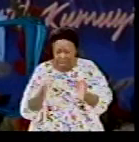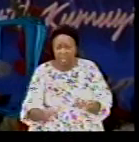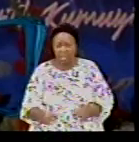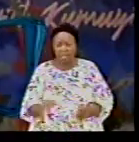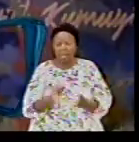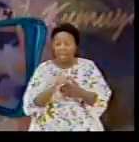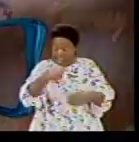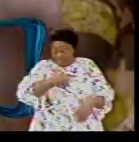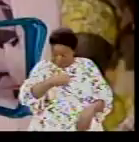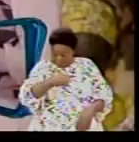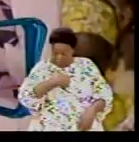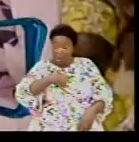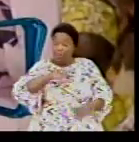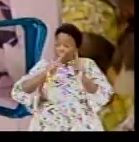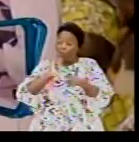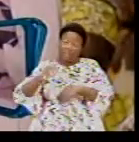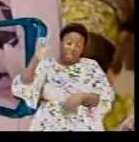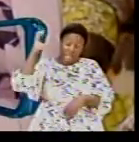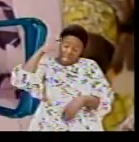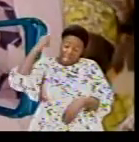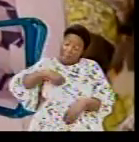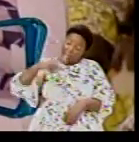There's a link for you